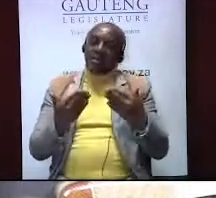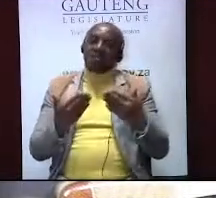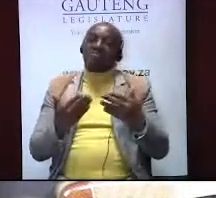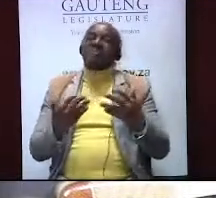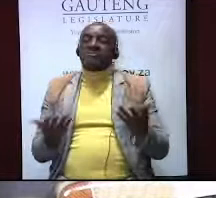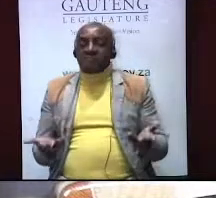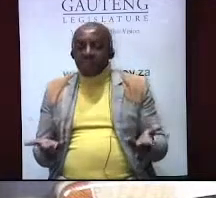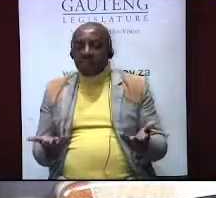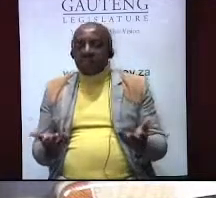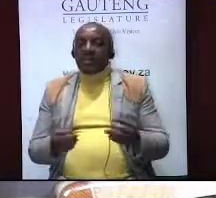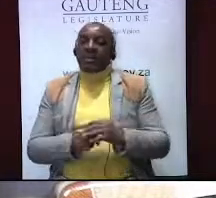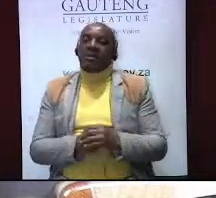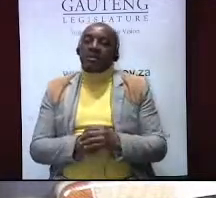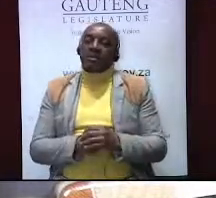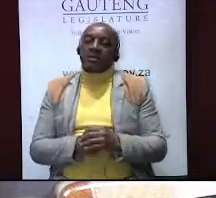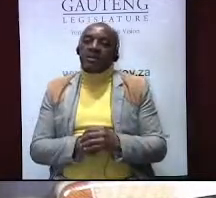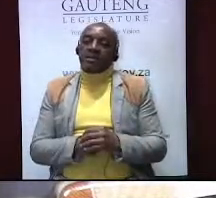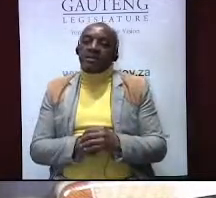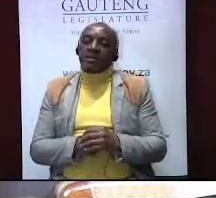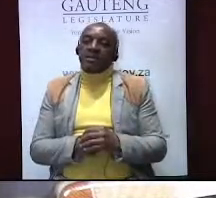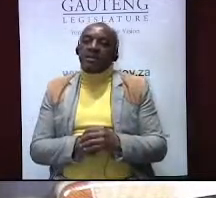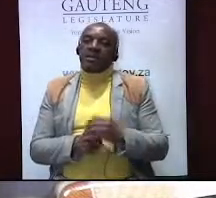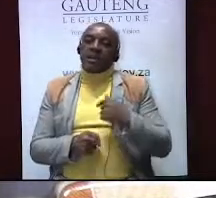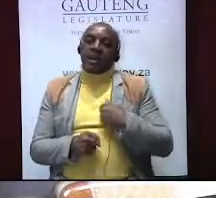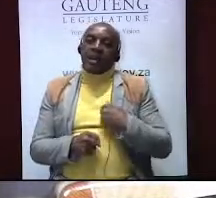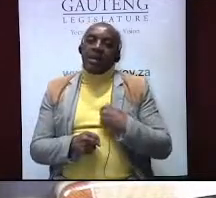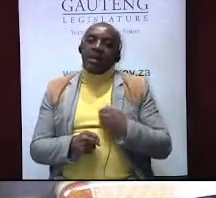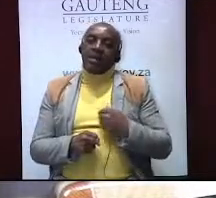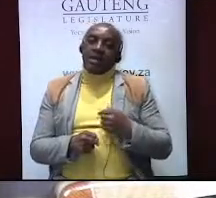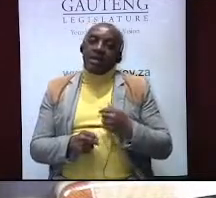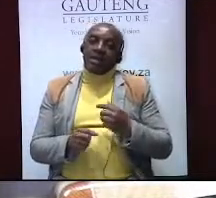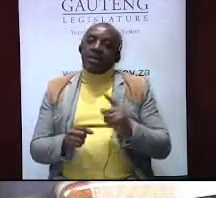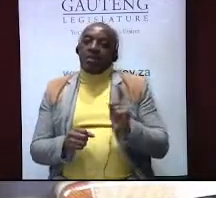that. We are really humbled.